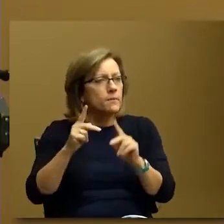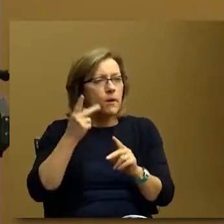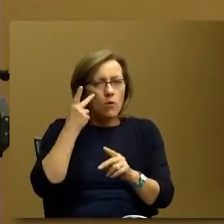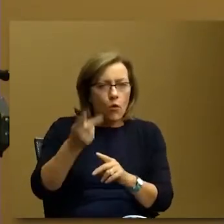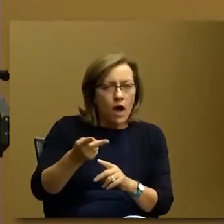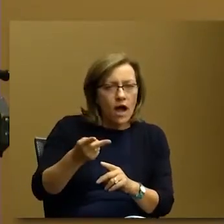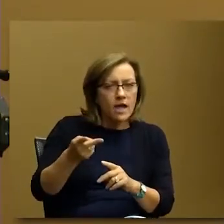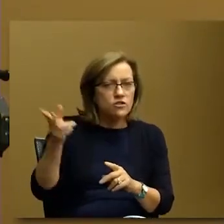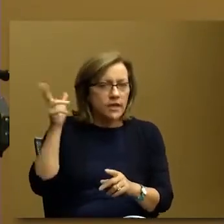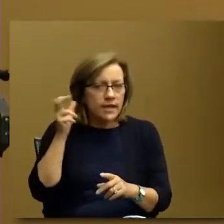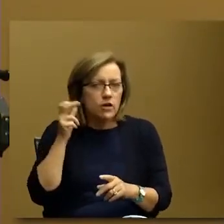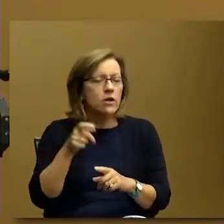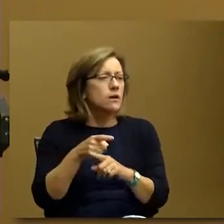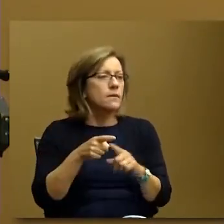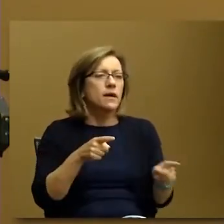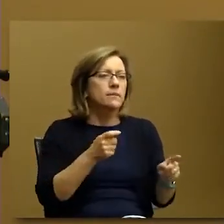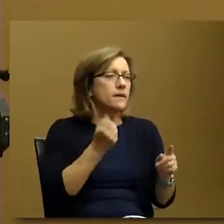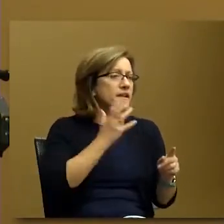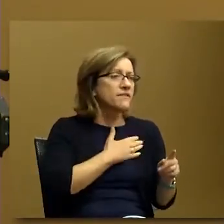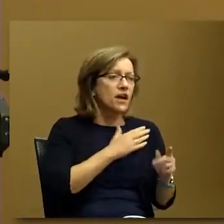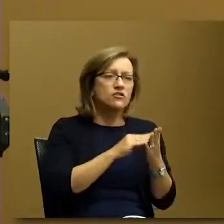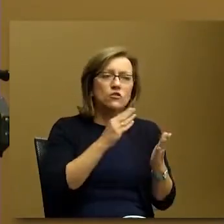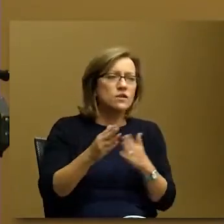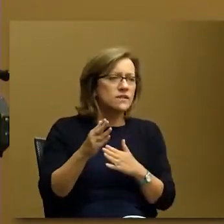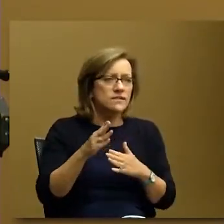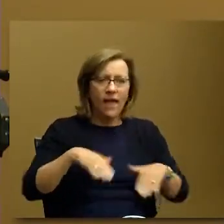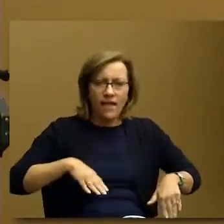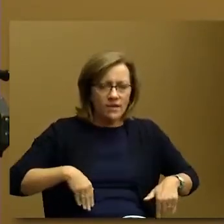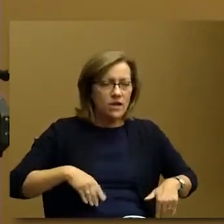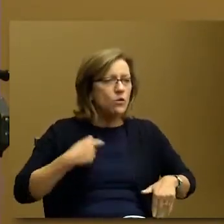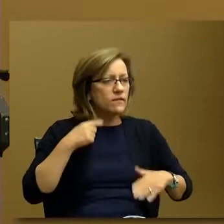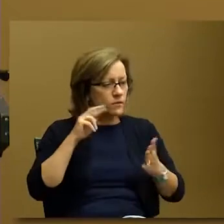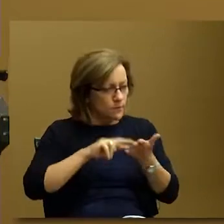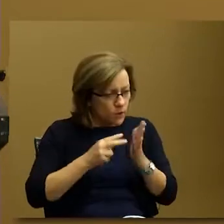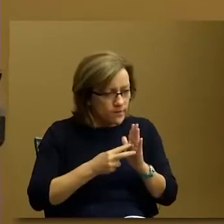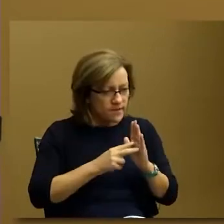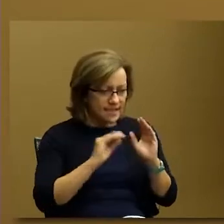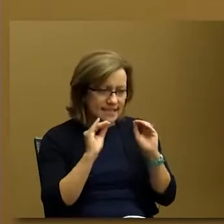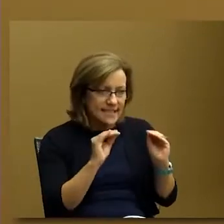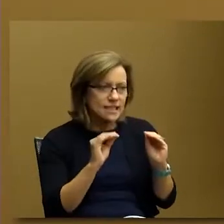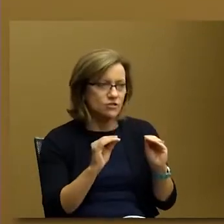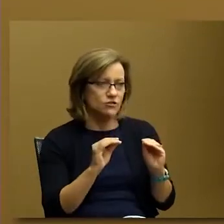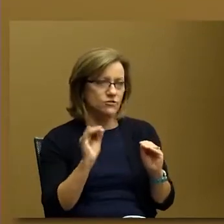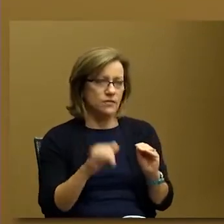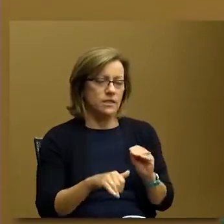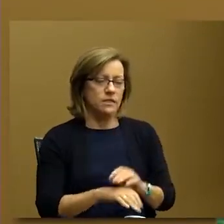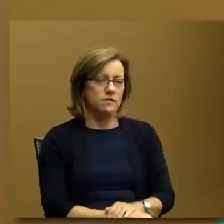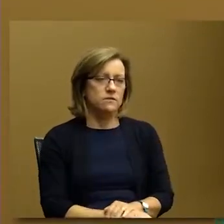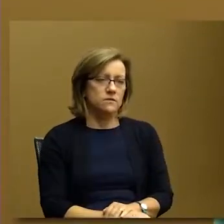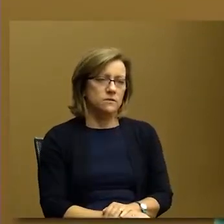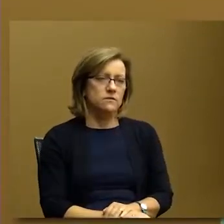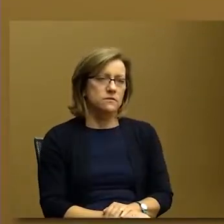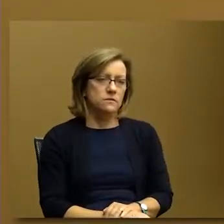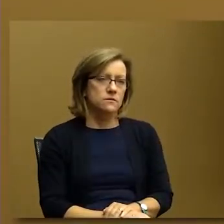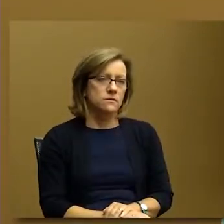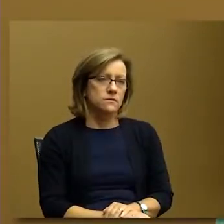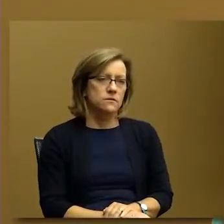students have not. So we have to sometimes purposefully teach them those things.